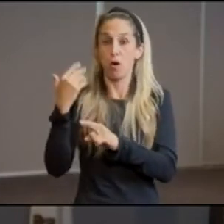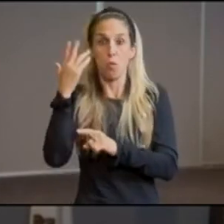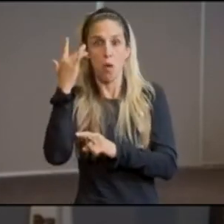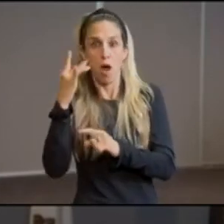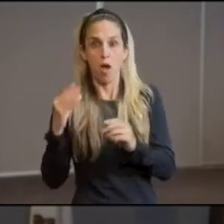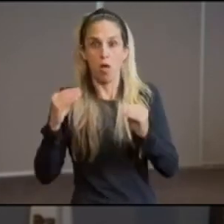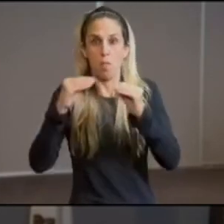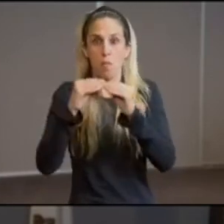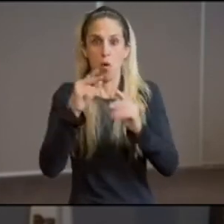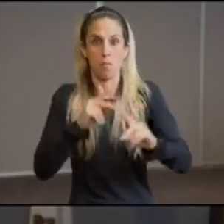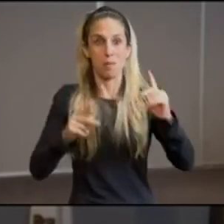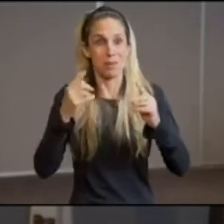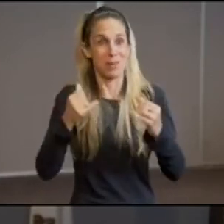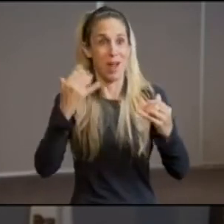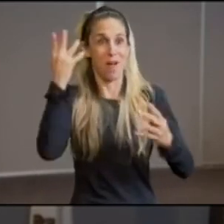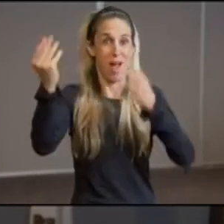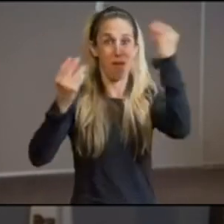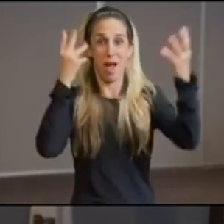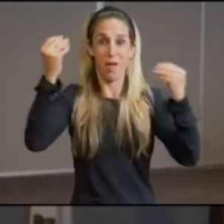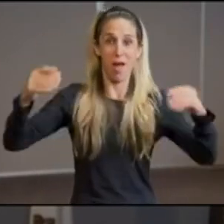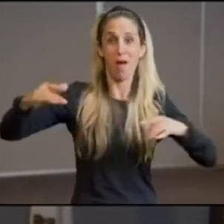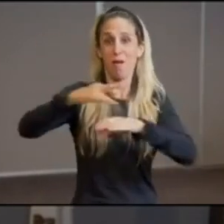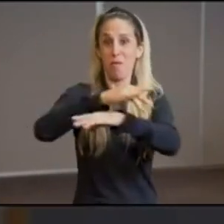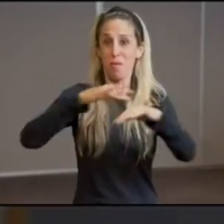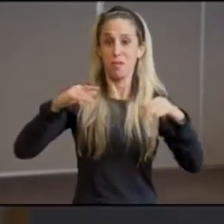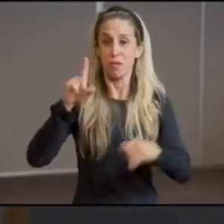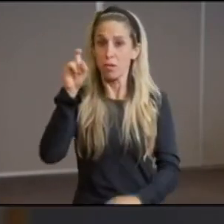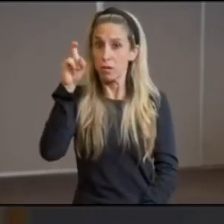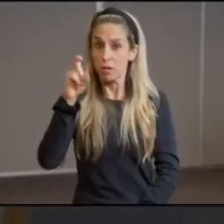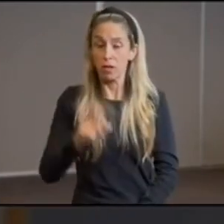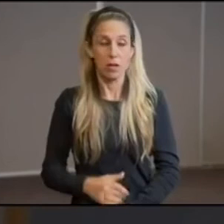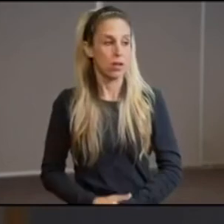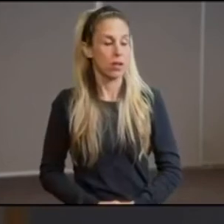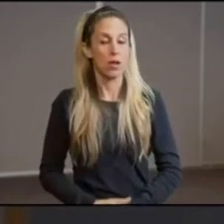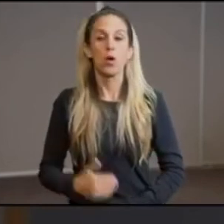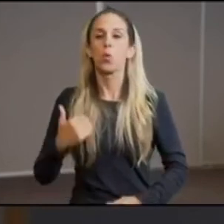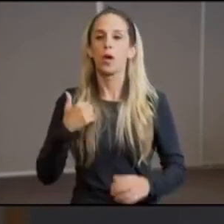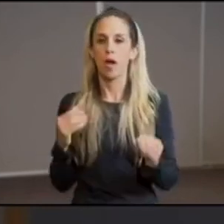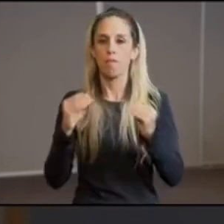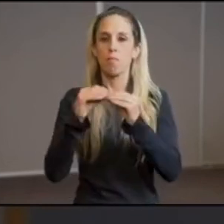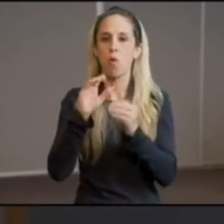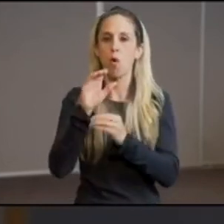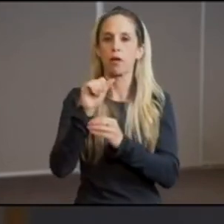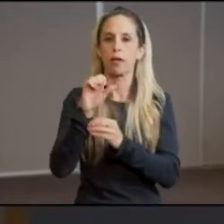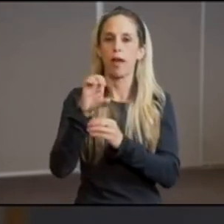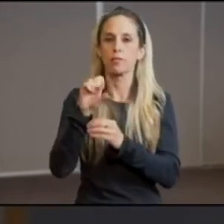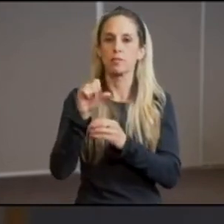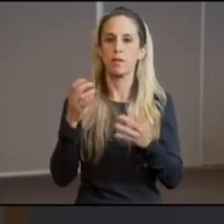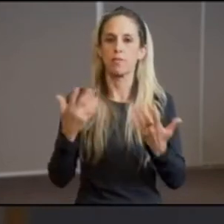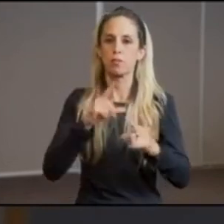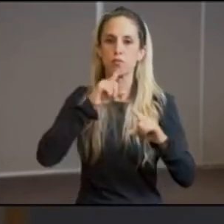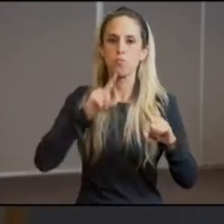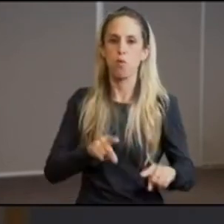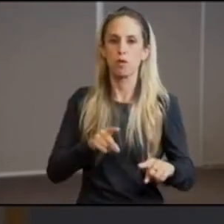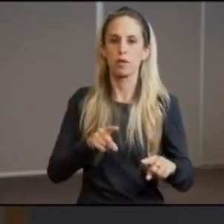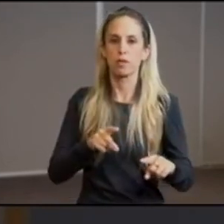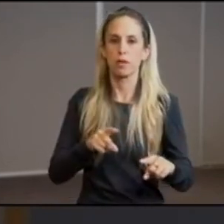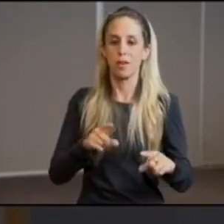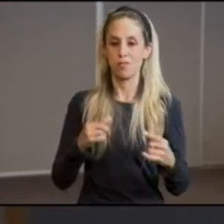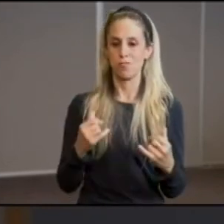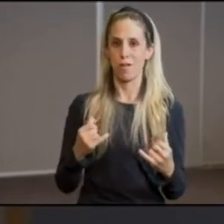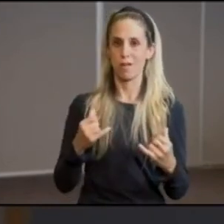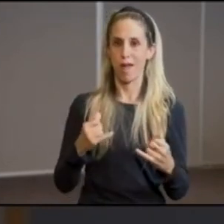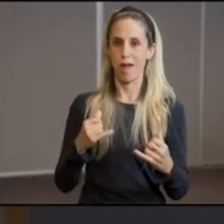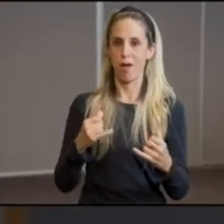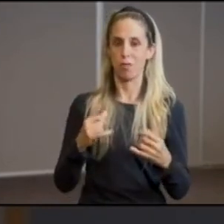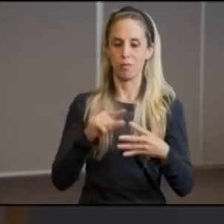there are more people out there? We have more cases reported every day right now in